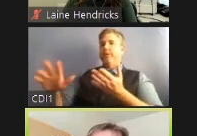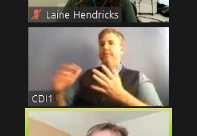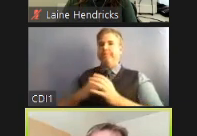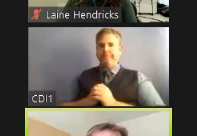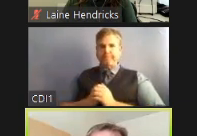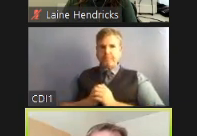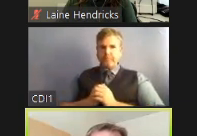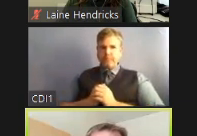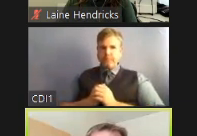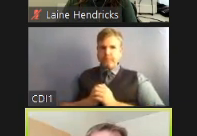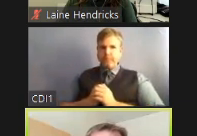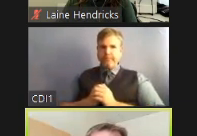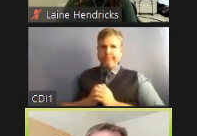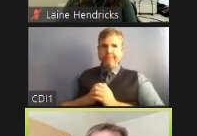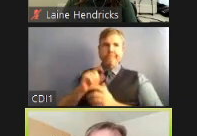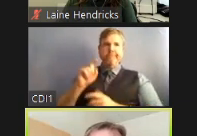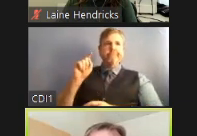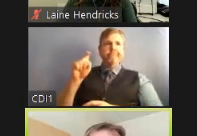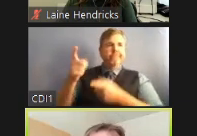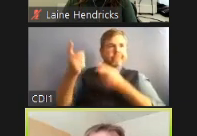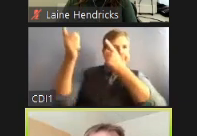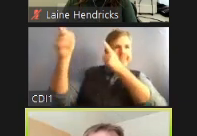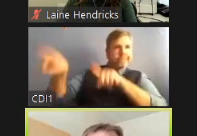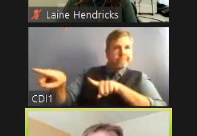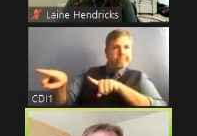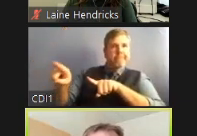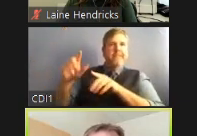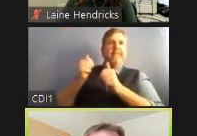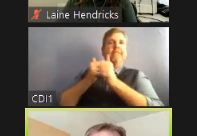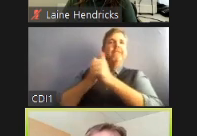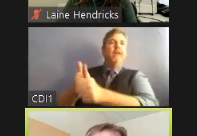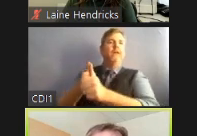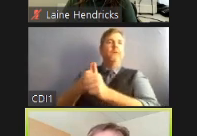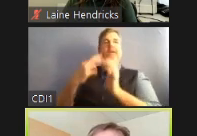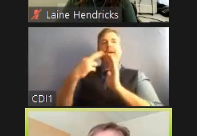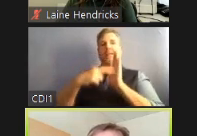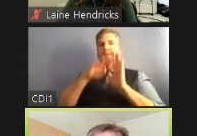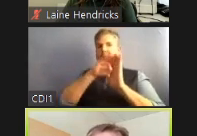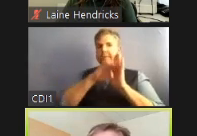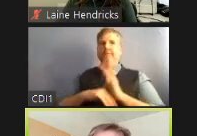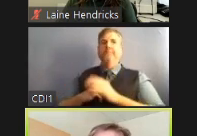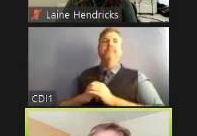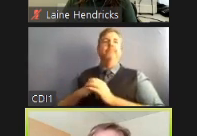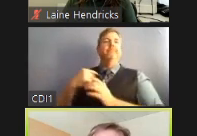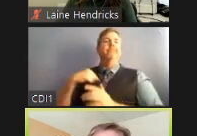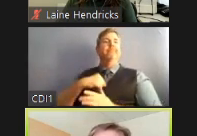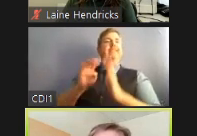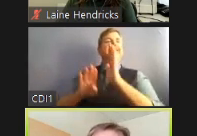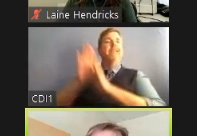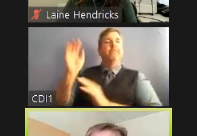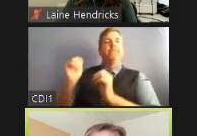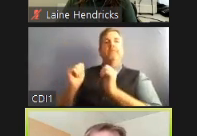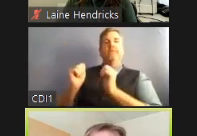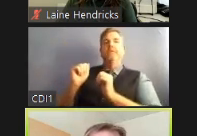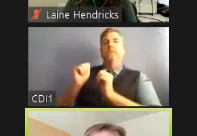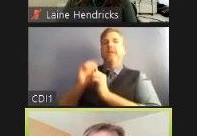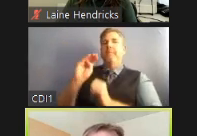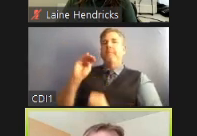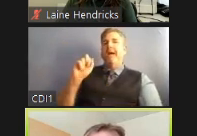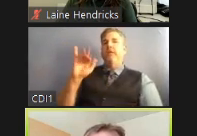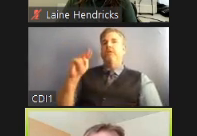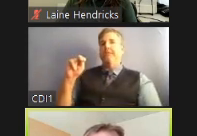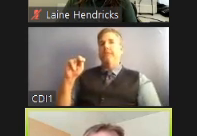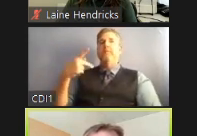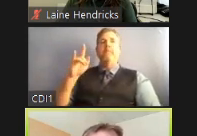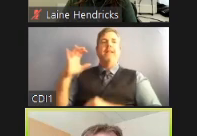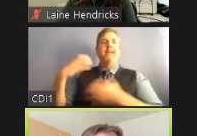and recommendations that we co-developed with Marin County Public Health and Marin County Office of Education. We'll need to include a